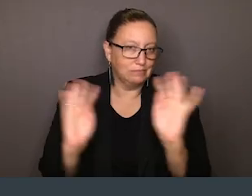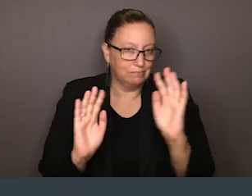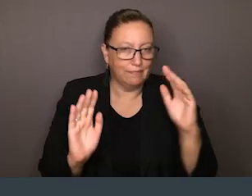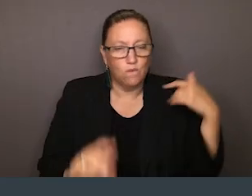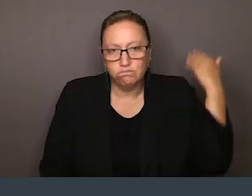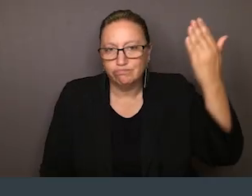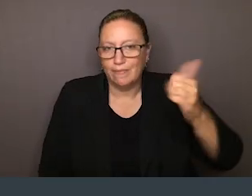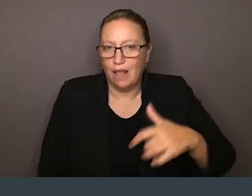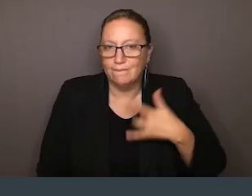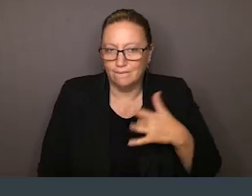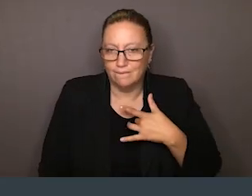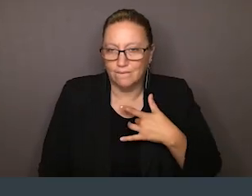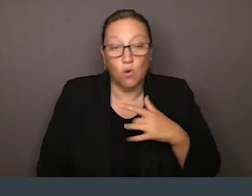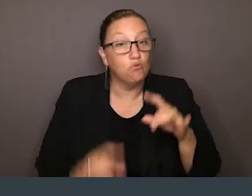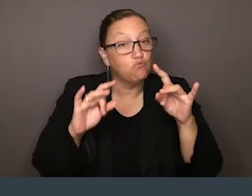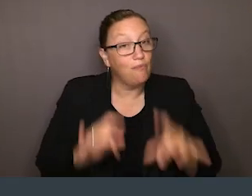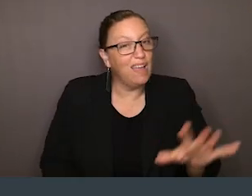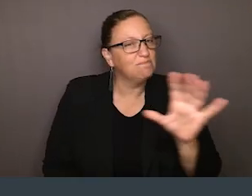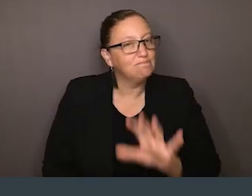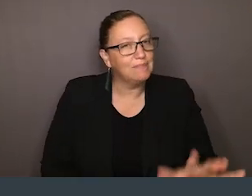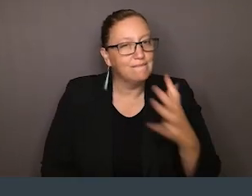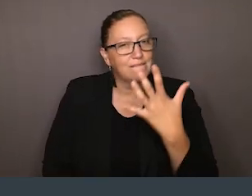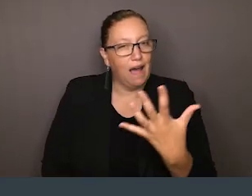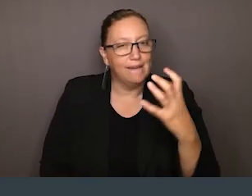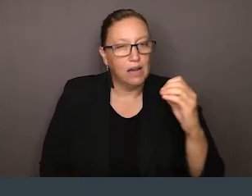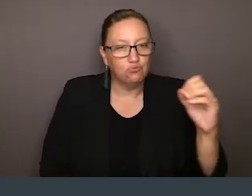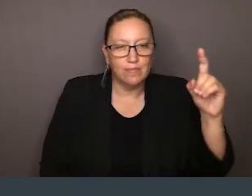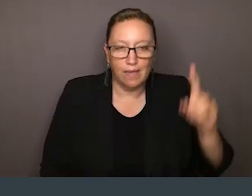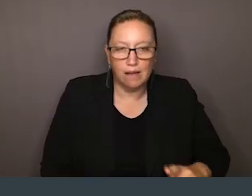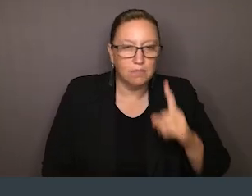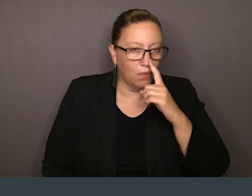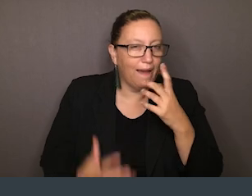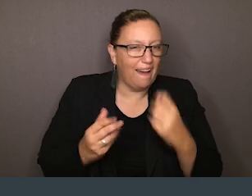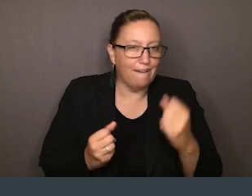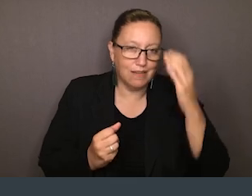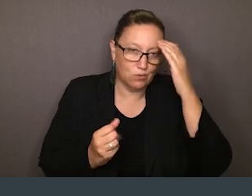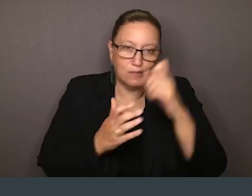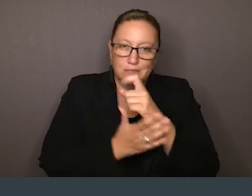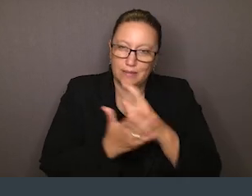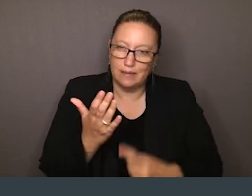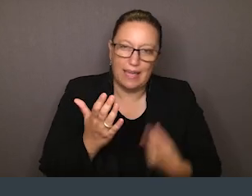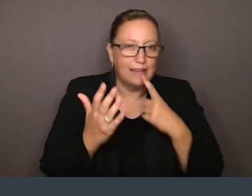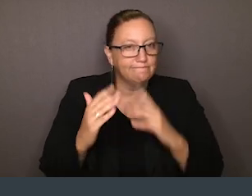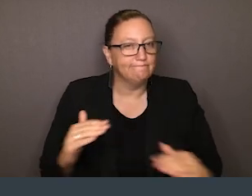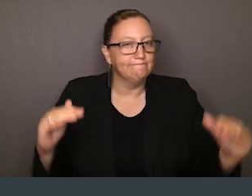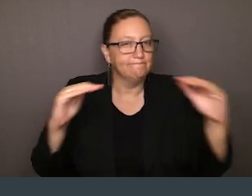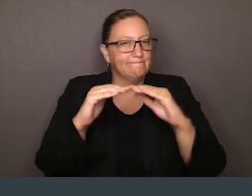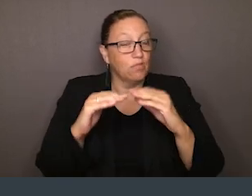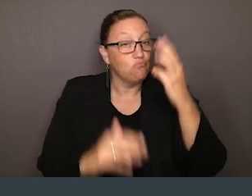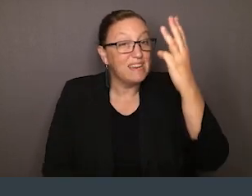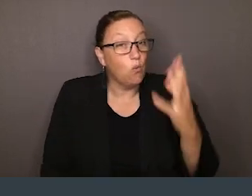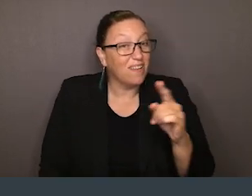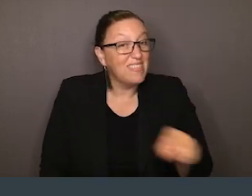in Australia, there are approximately 500,000 people living with intellectual disability, and up to